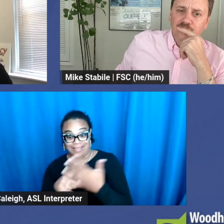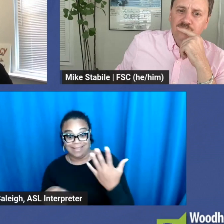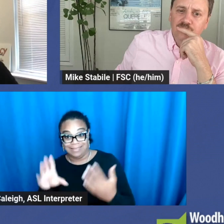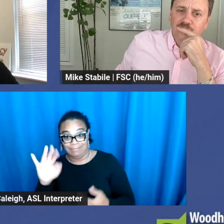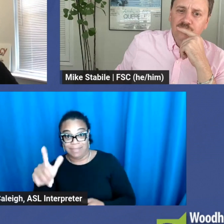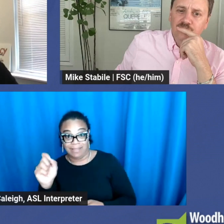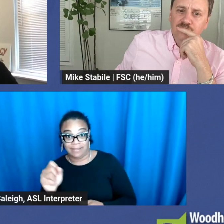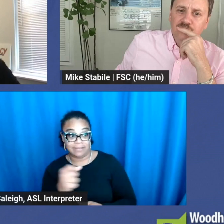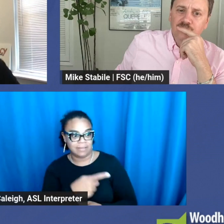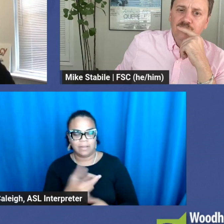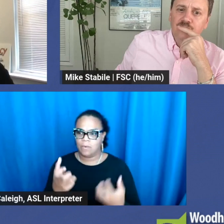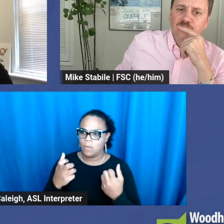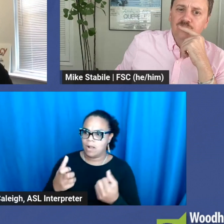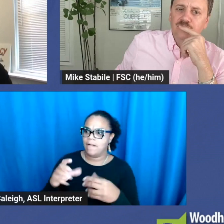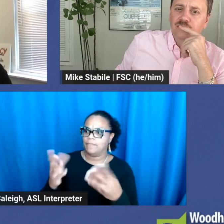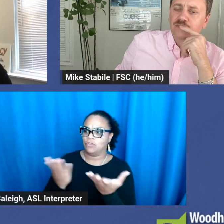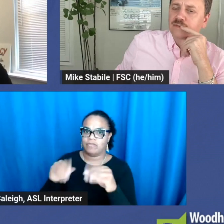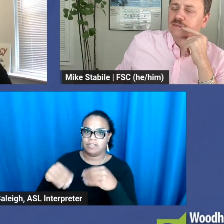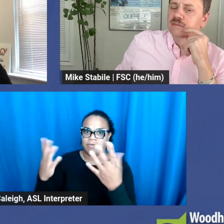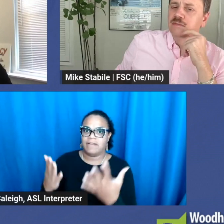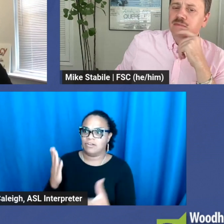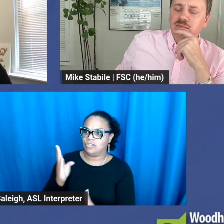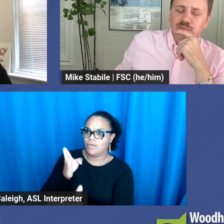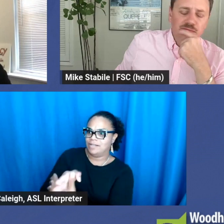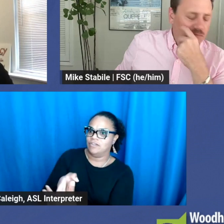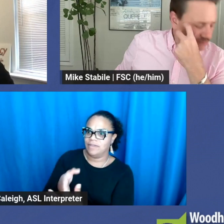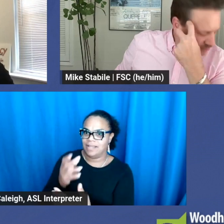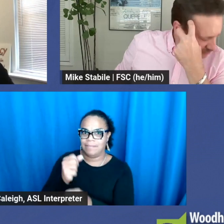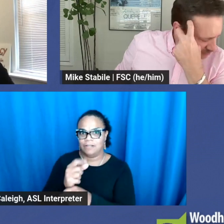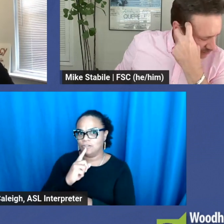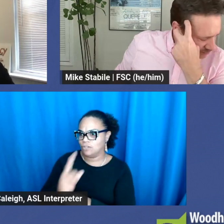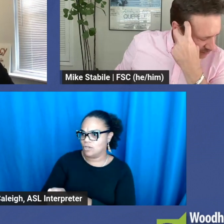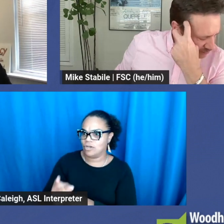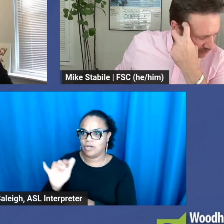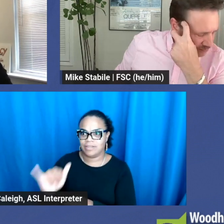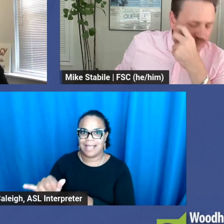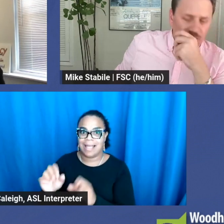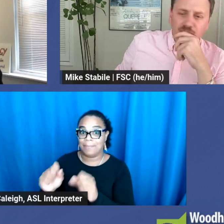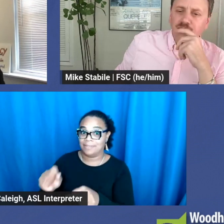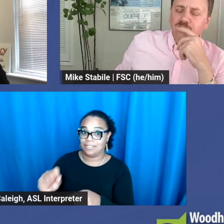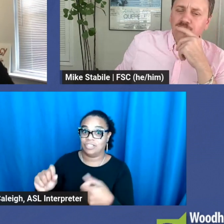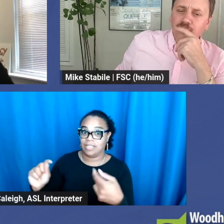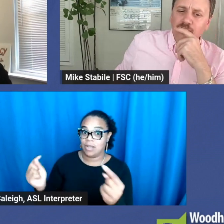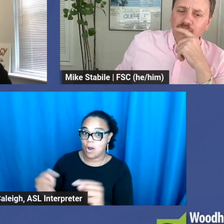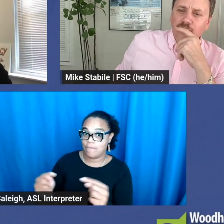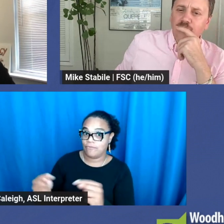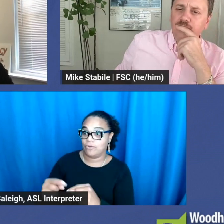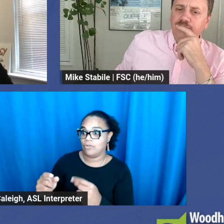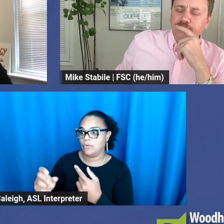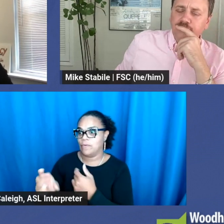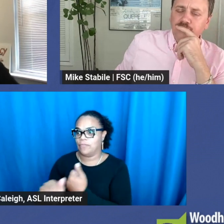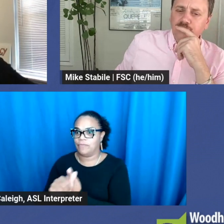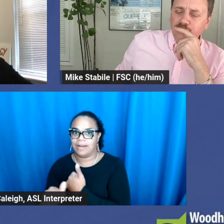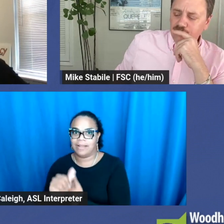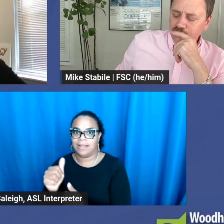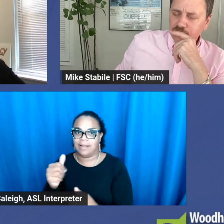to intervene and just make sure none of this potentially harmful or potentially, threatening to minors' mental health information even makes it to